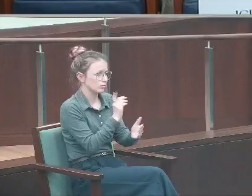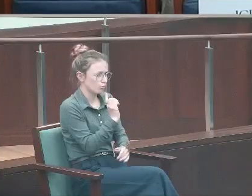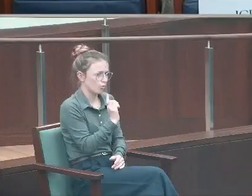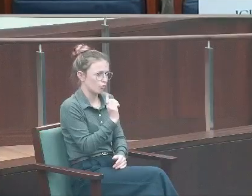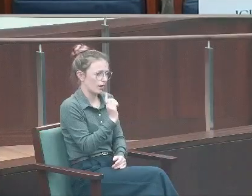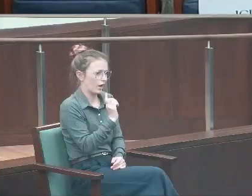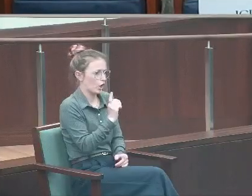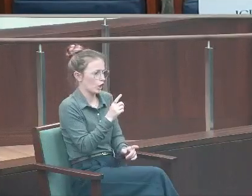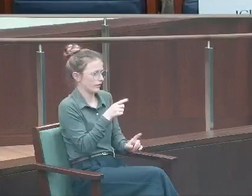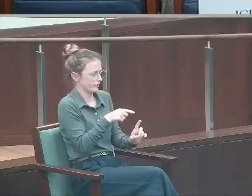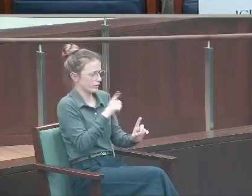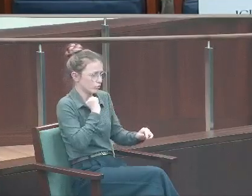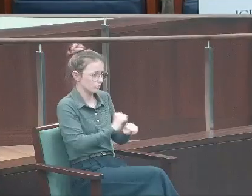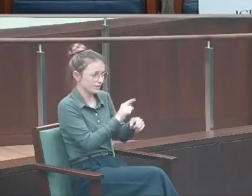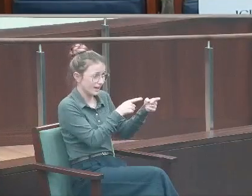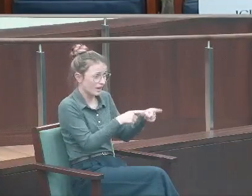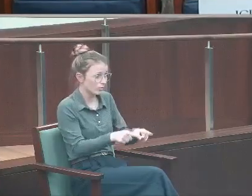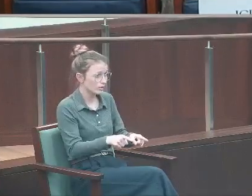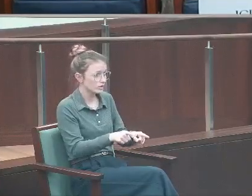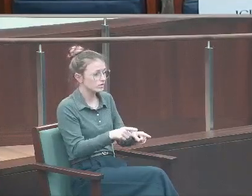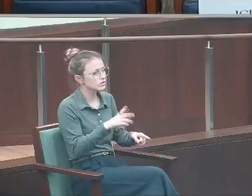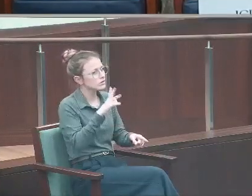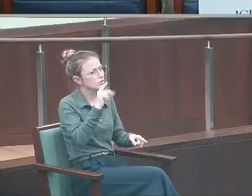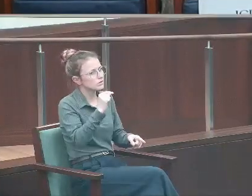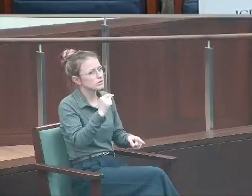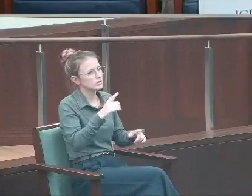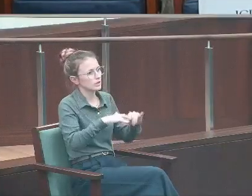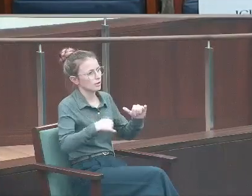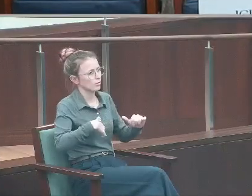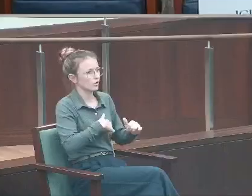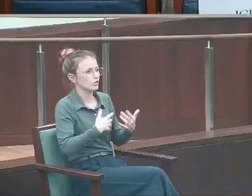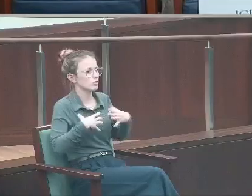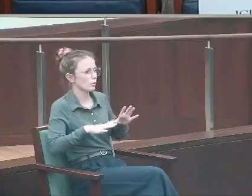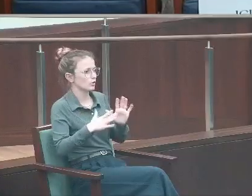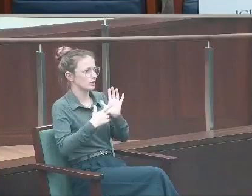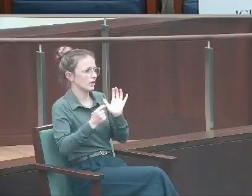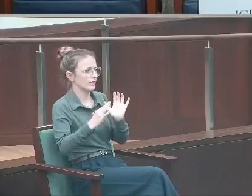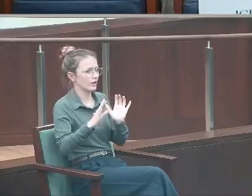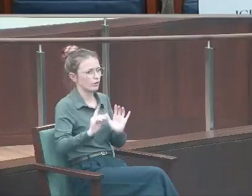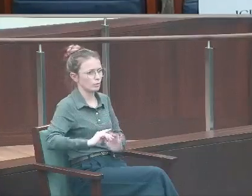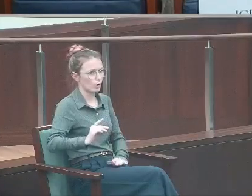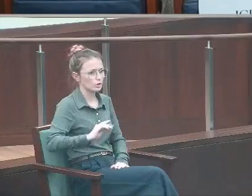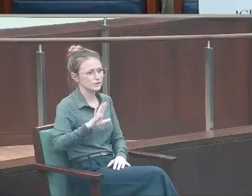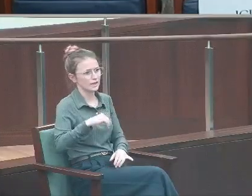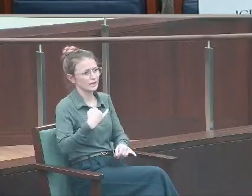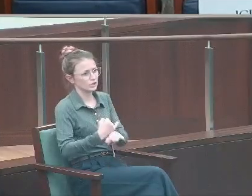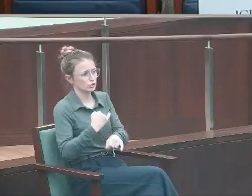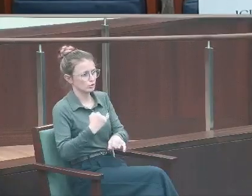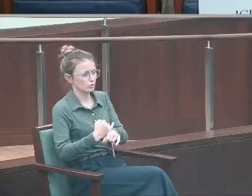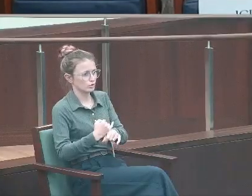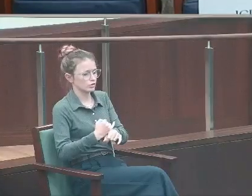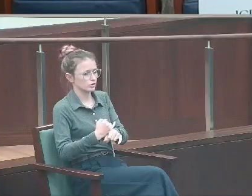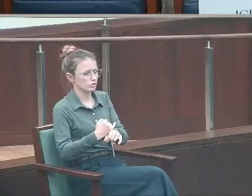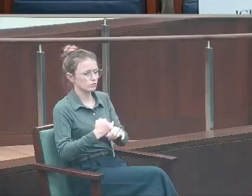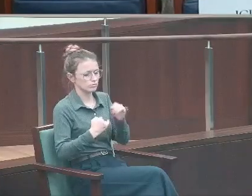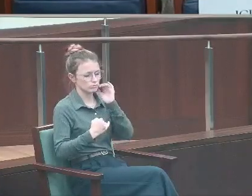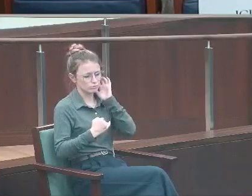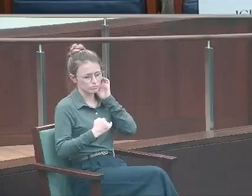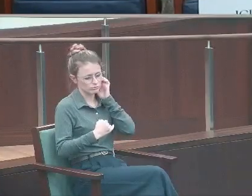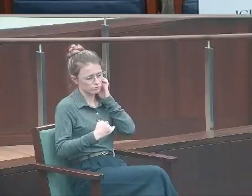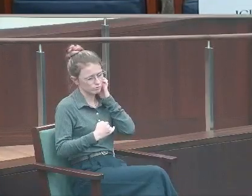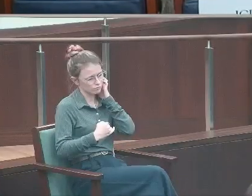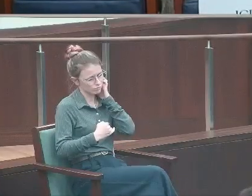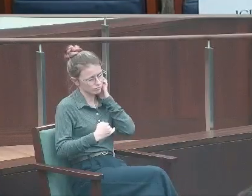we do not want to see these legitimate fears exploited in service of undermining our democracy and our institutions. And that statement itself, I think, really